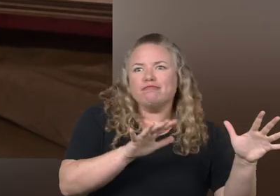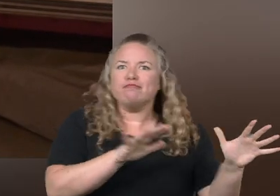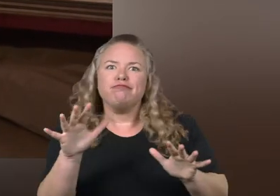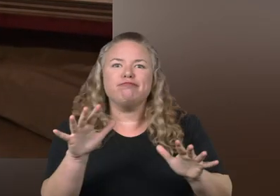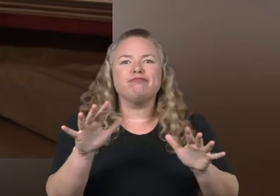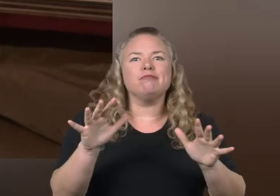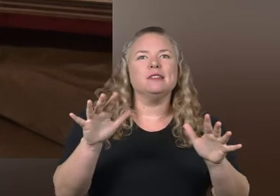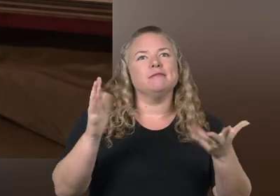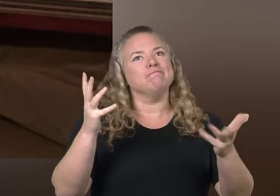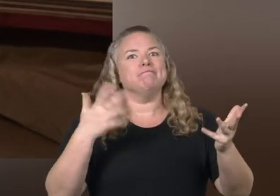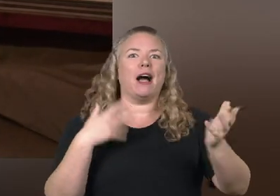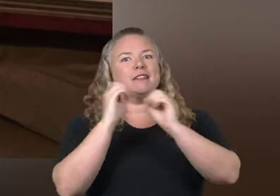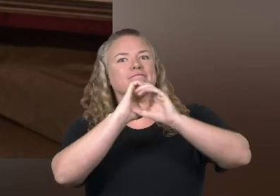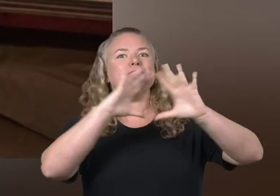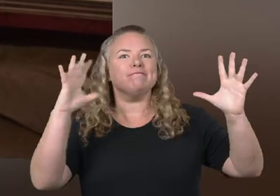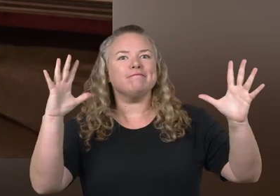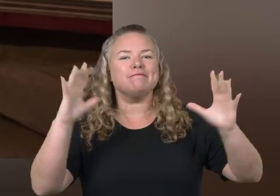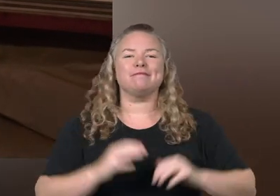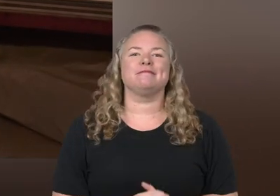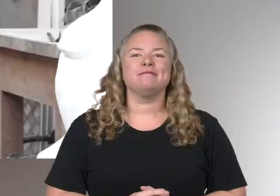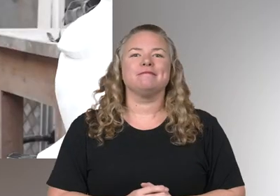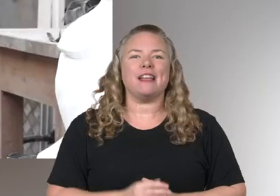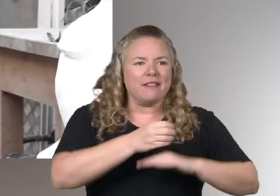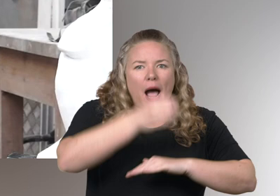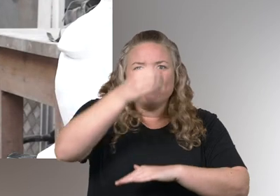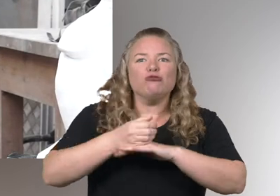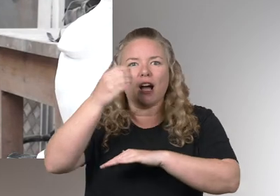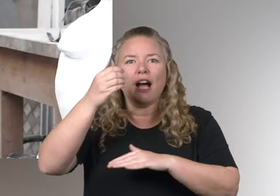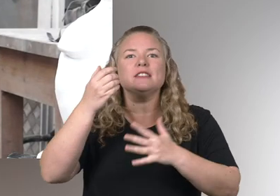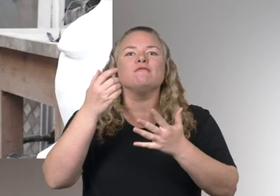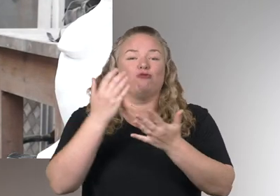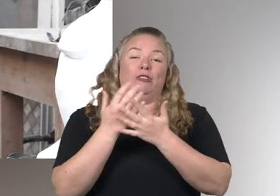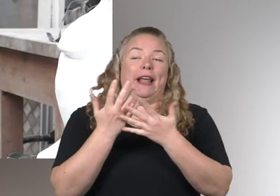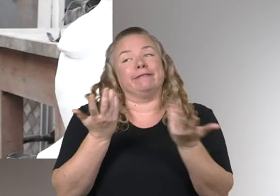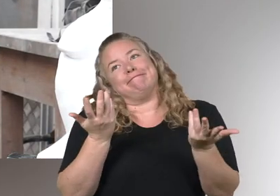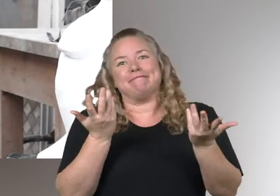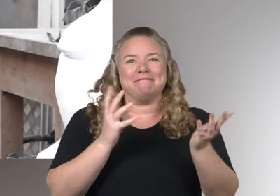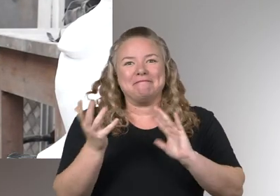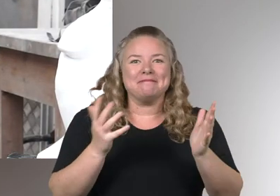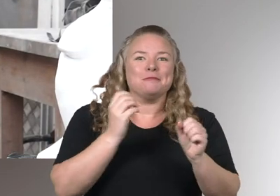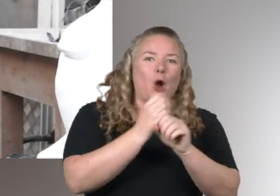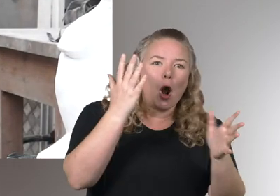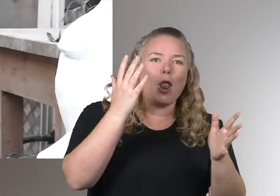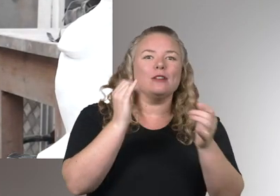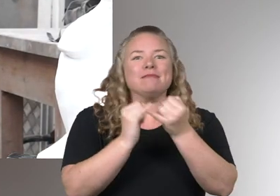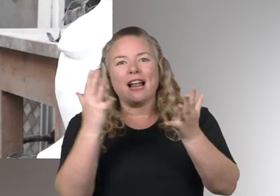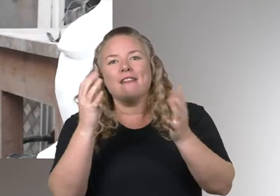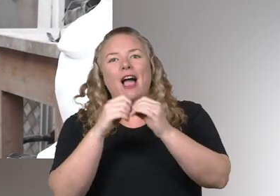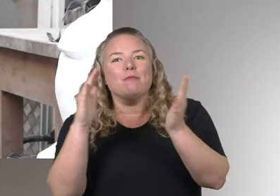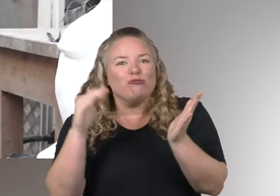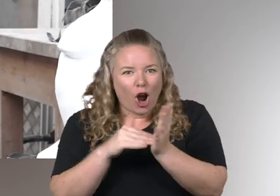of dynamism, I guess. And then the uprights, again, really corny, gold, silver and